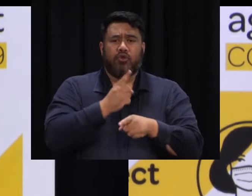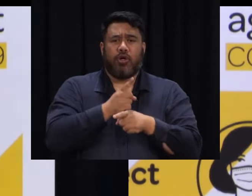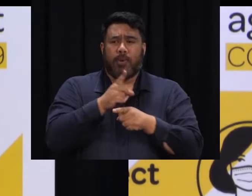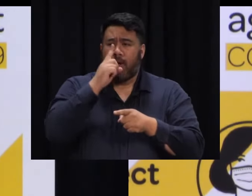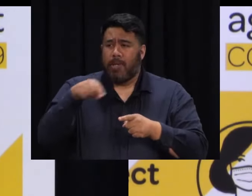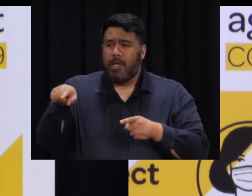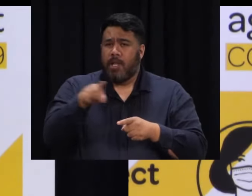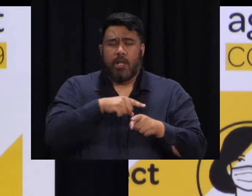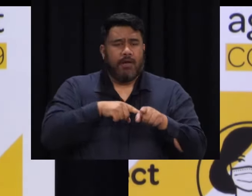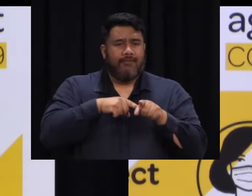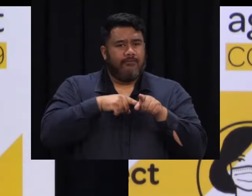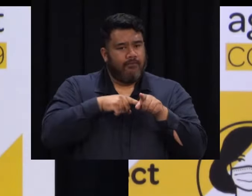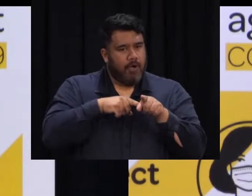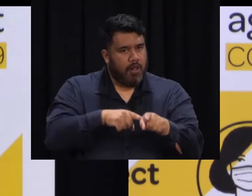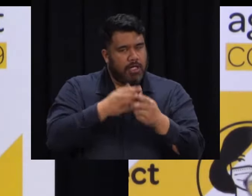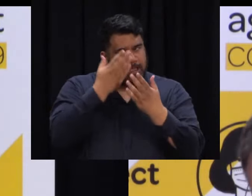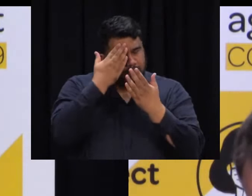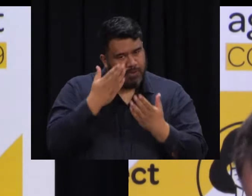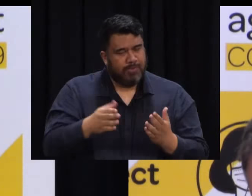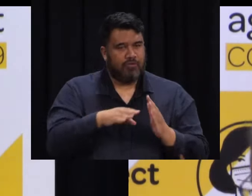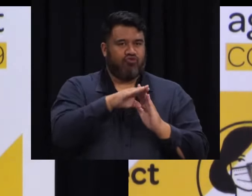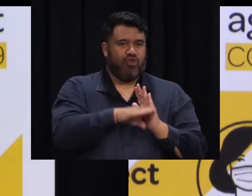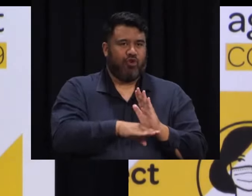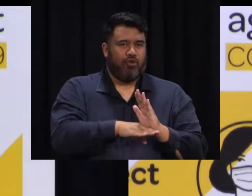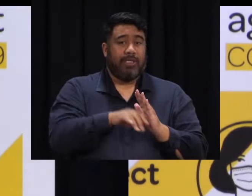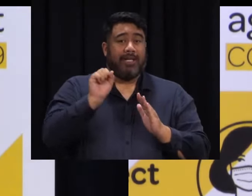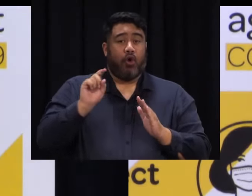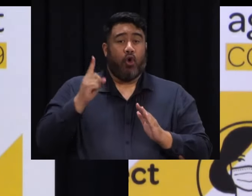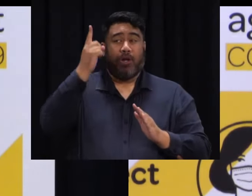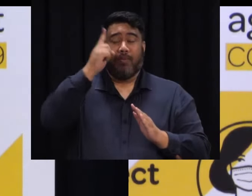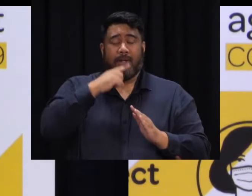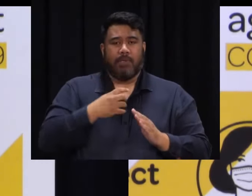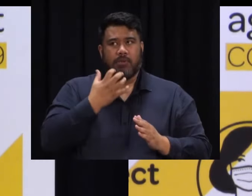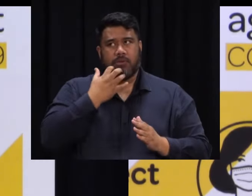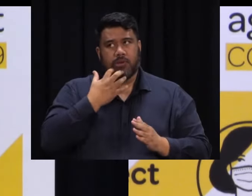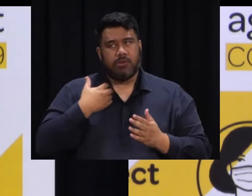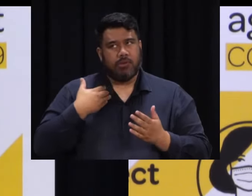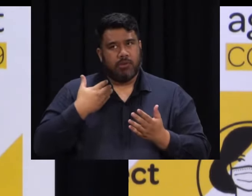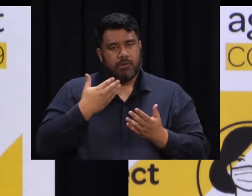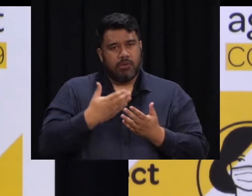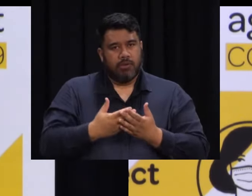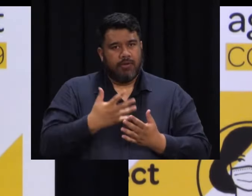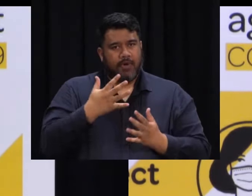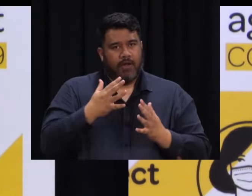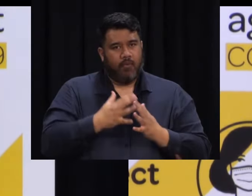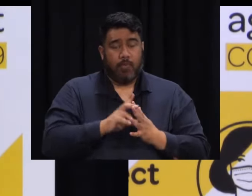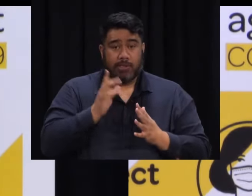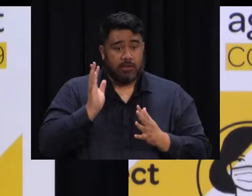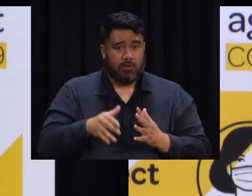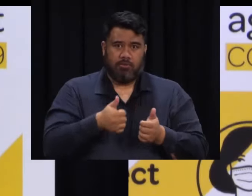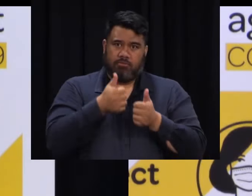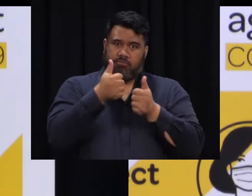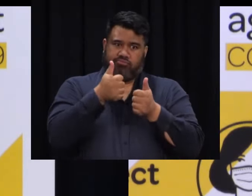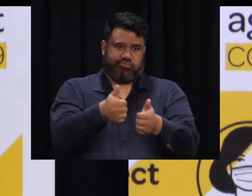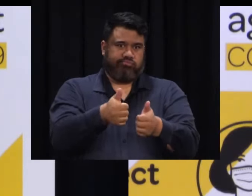despite the length of time that Auckland has been in these alert levels, by and large, really good compliance. Those times we've